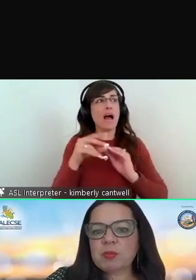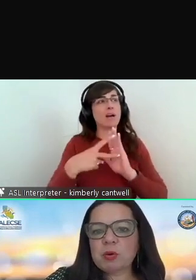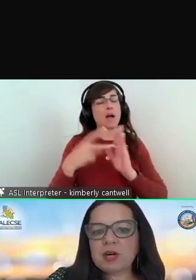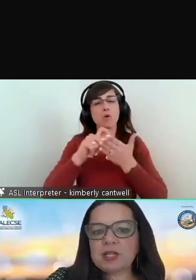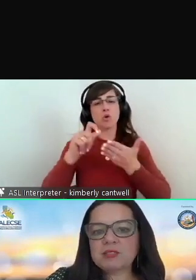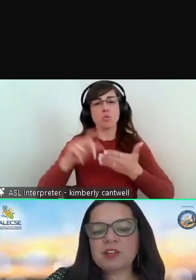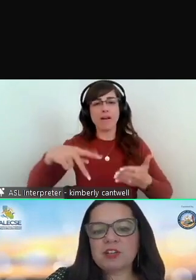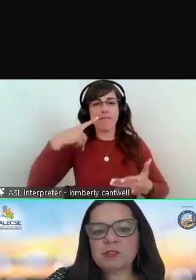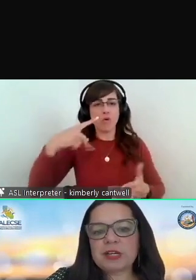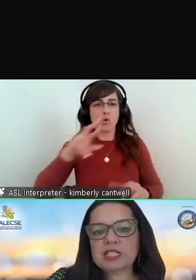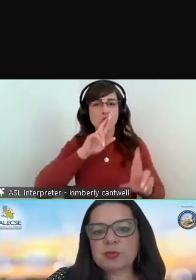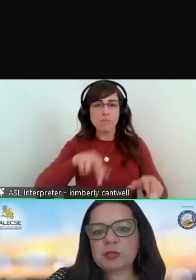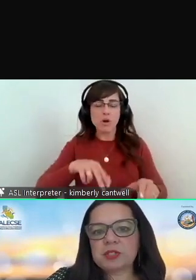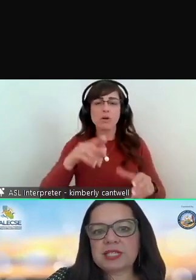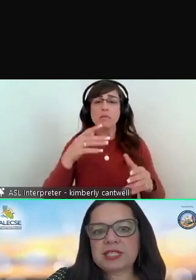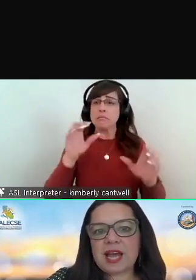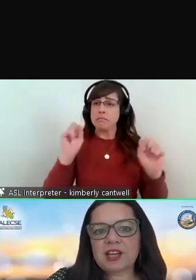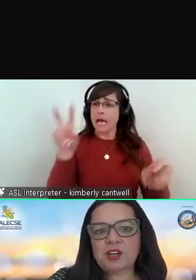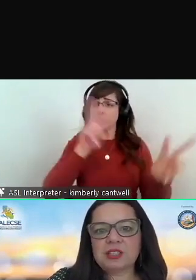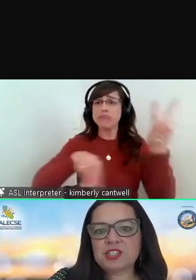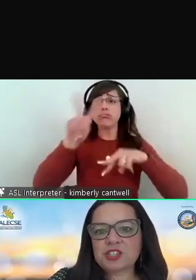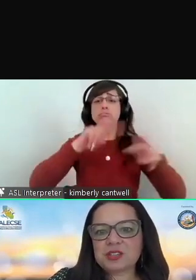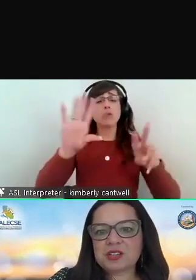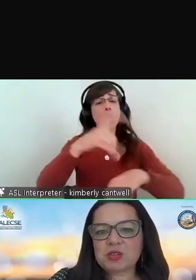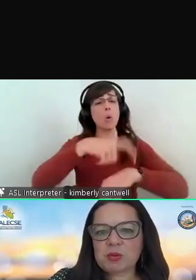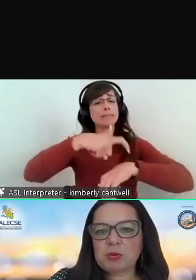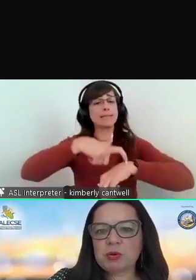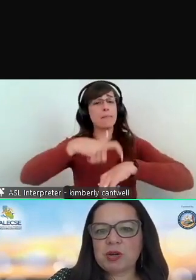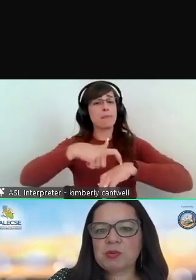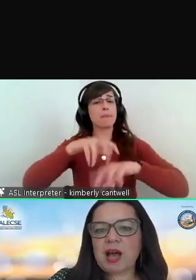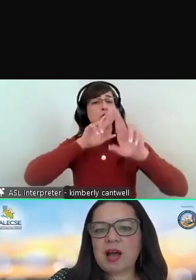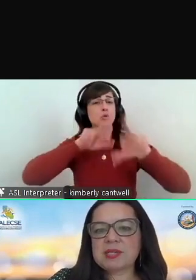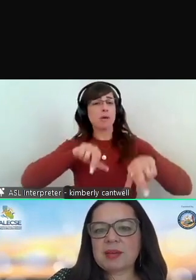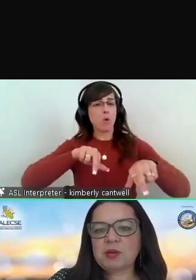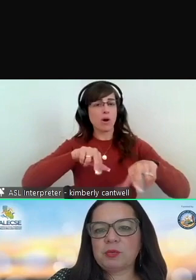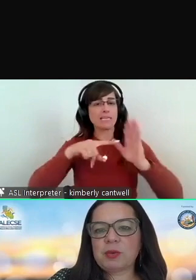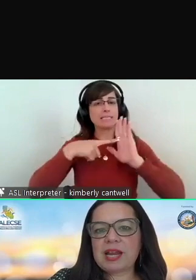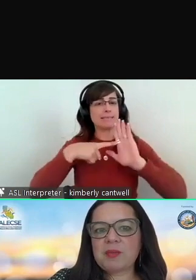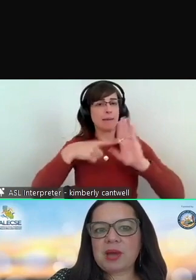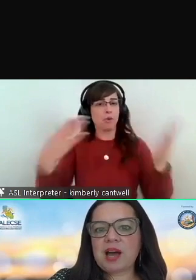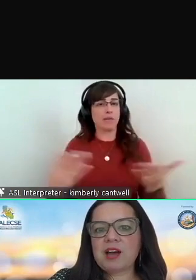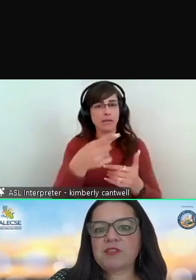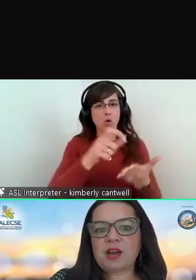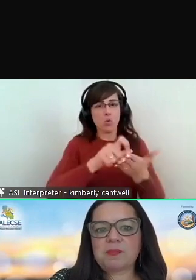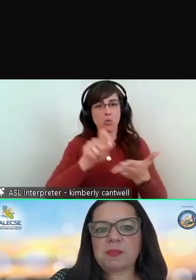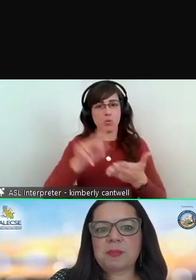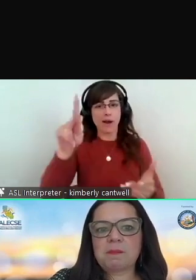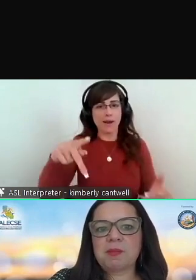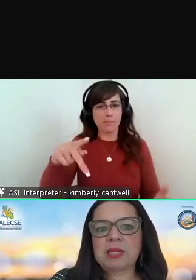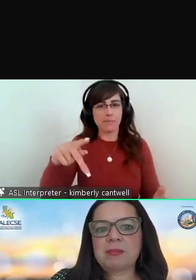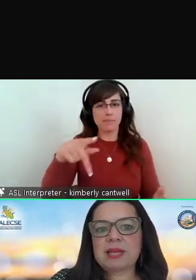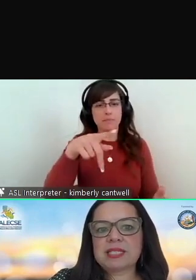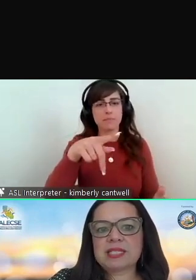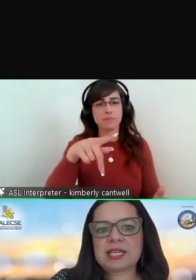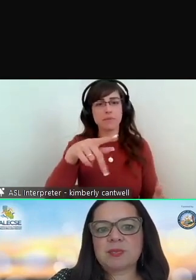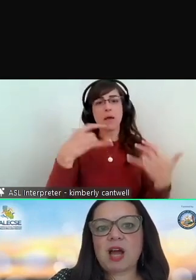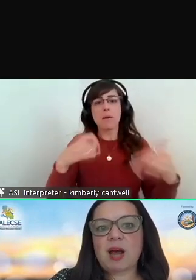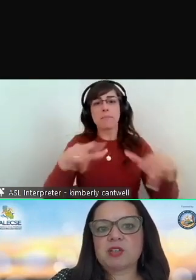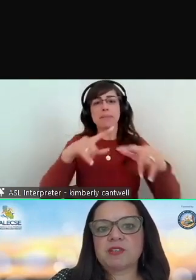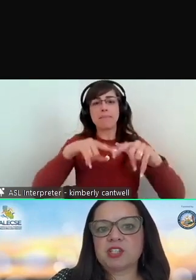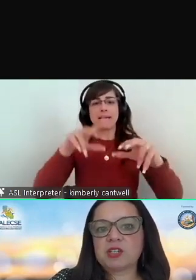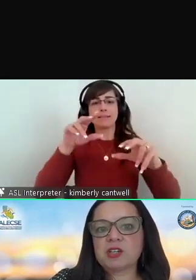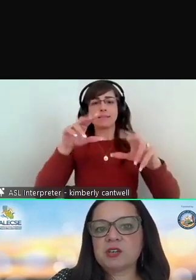for reports. Feel free to explore these at your leisure. There's a report sample write-up of the play-based